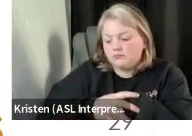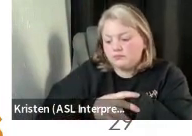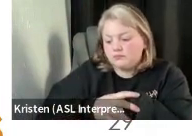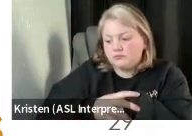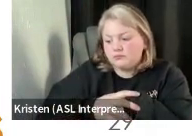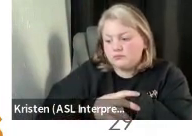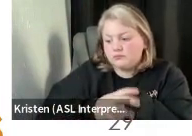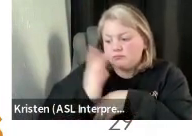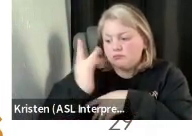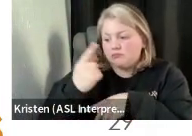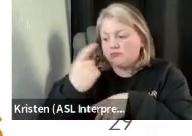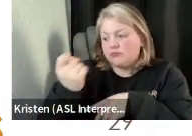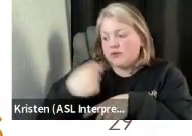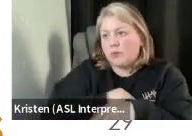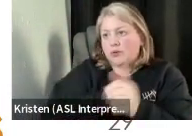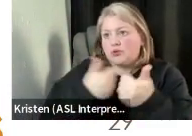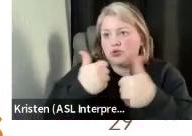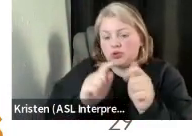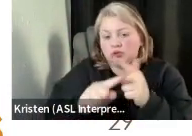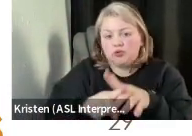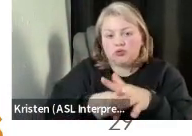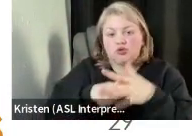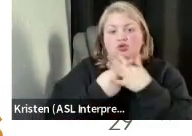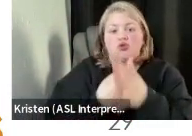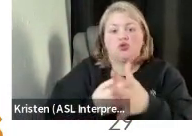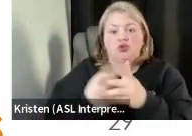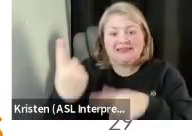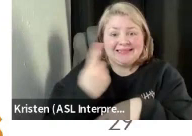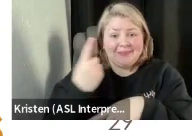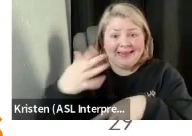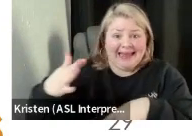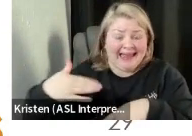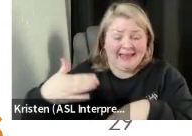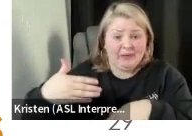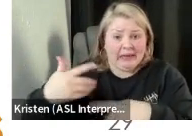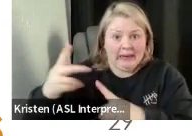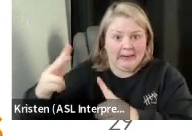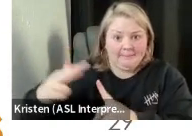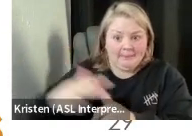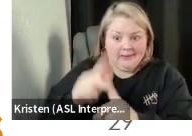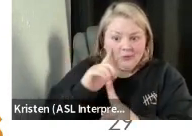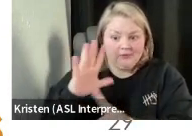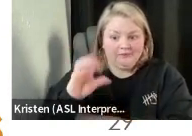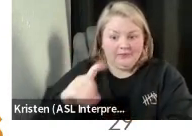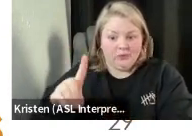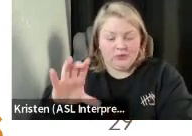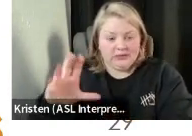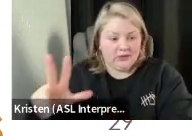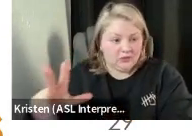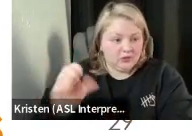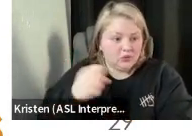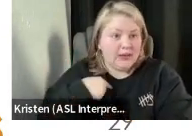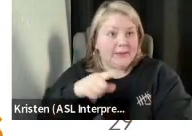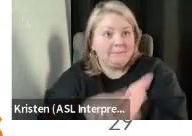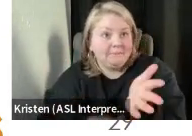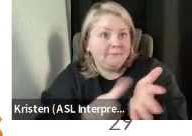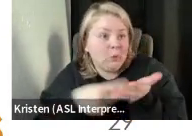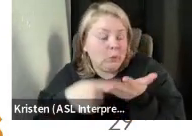Because we're trying to start something in. Haven't applied yet for our 501c3. So I'm looking at what I could do